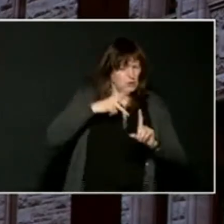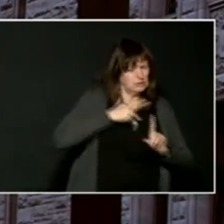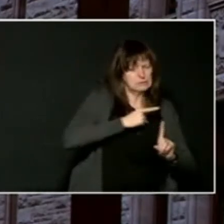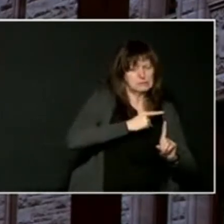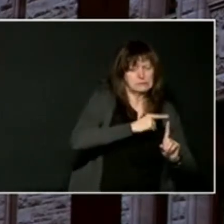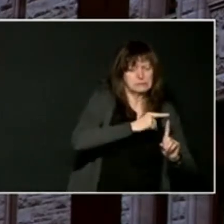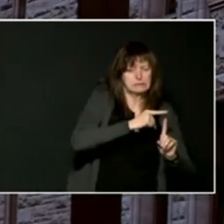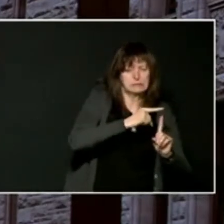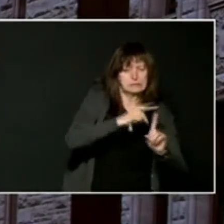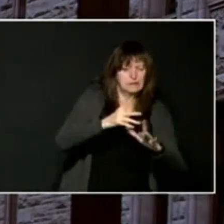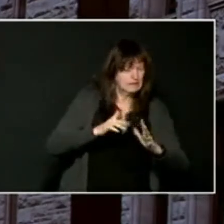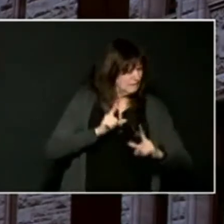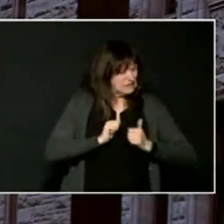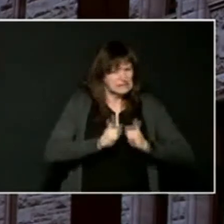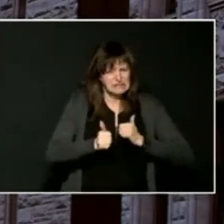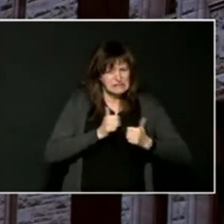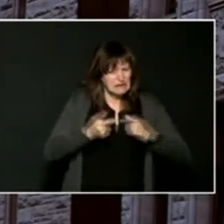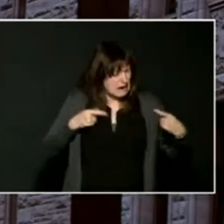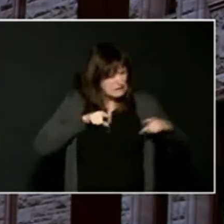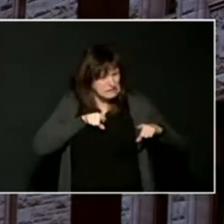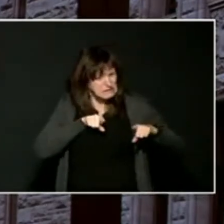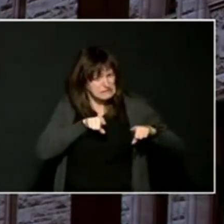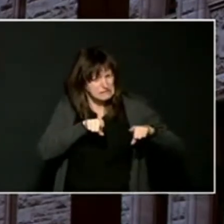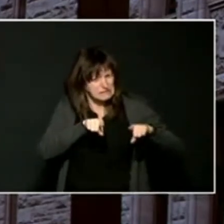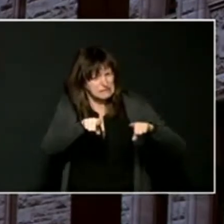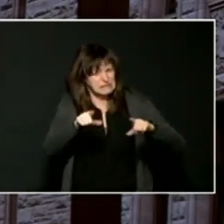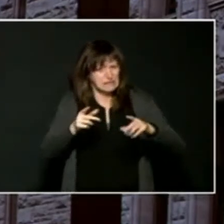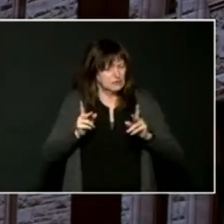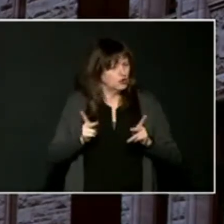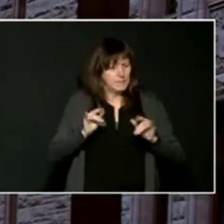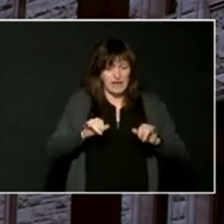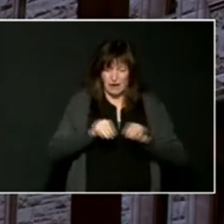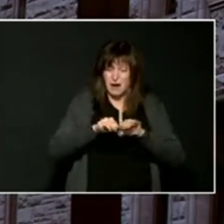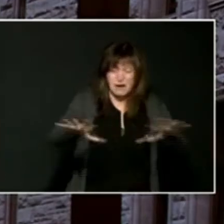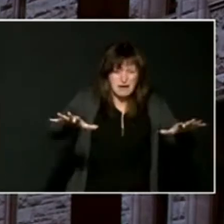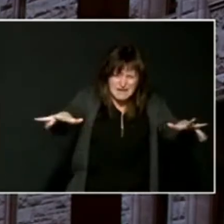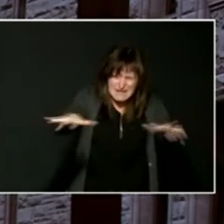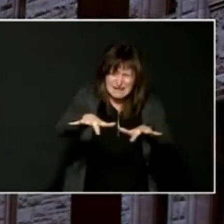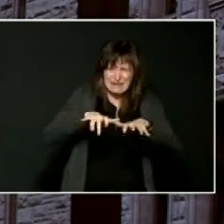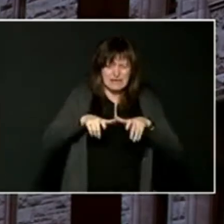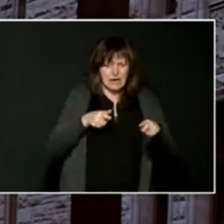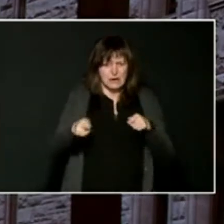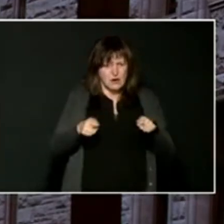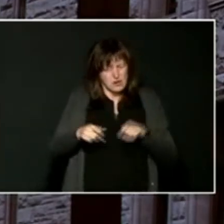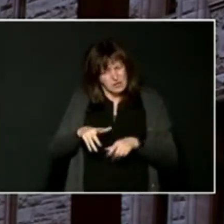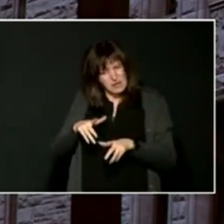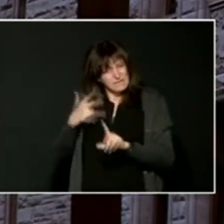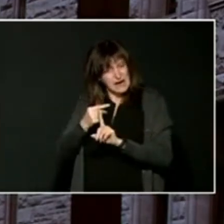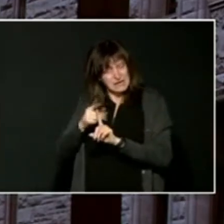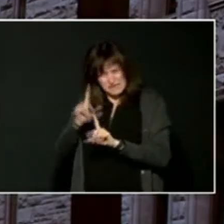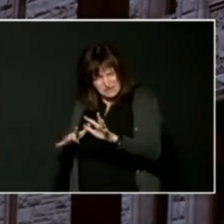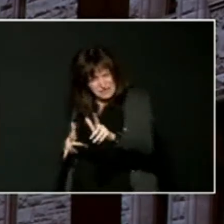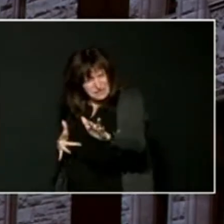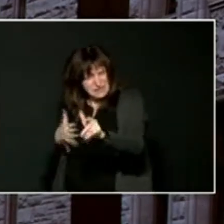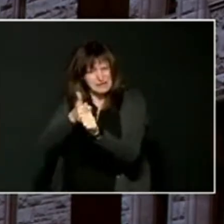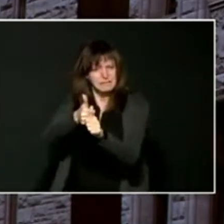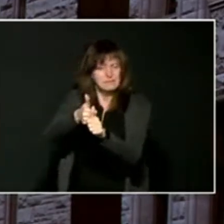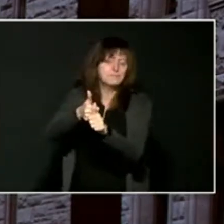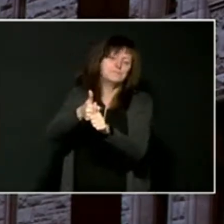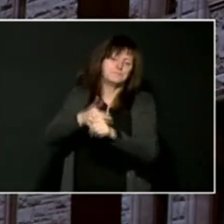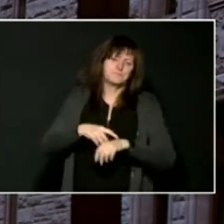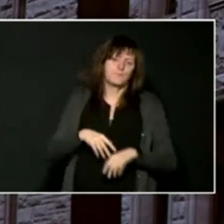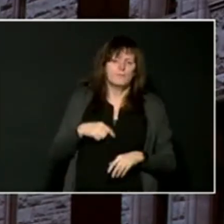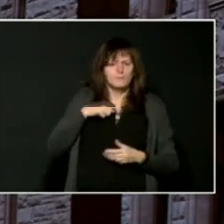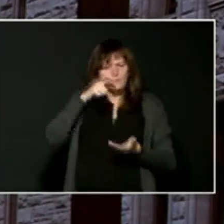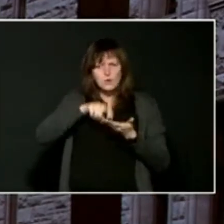that's what we're talking about today, to keep things under control while the vaccinations get caught up. The difference I see between the second wave and this